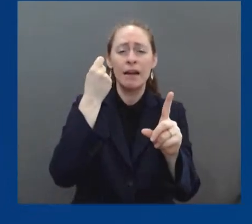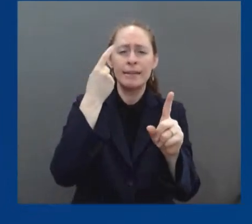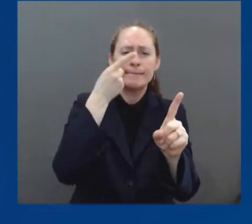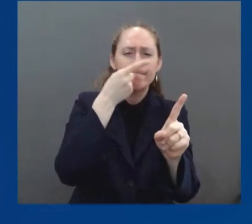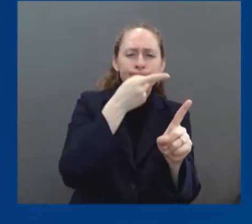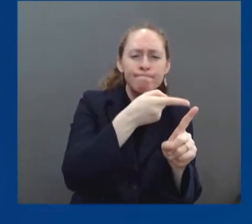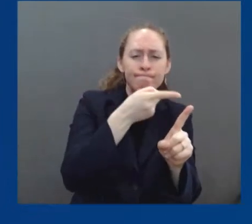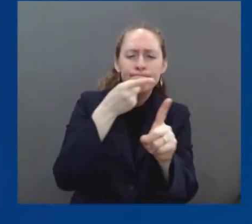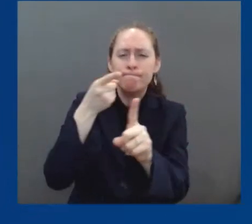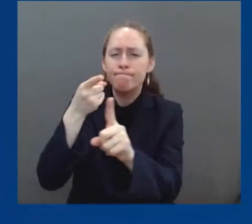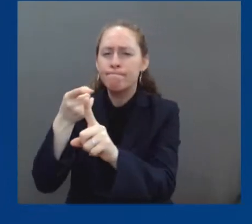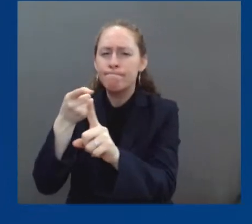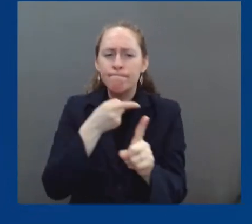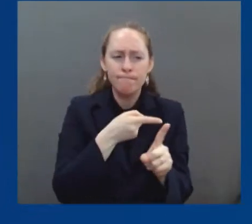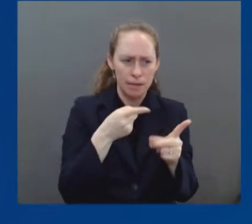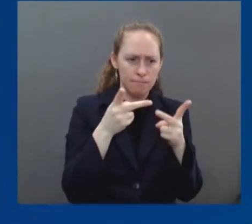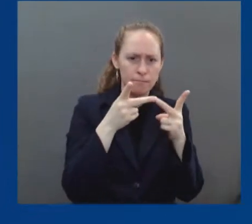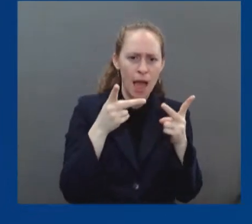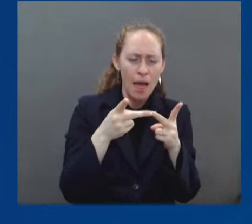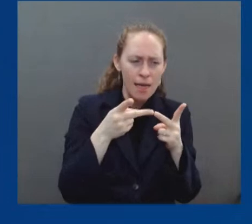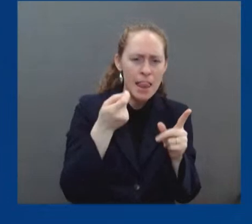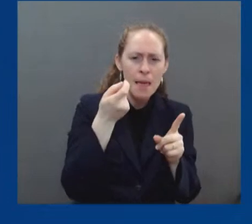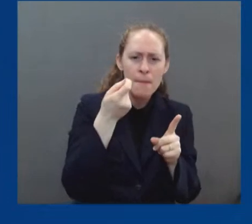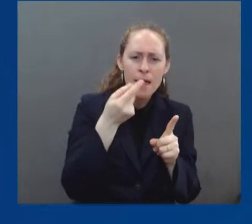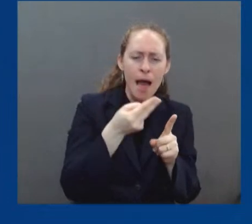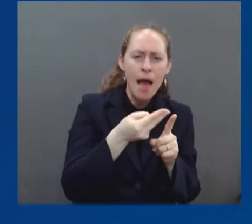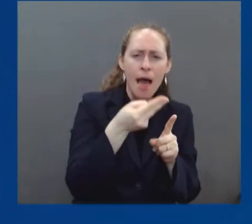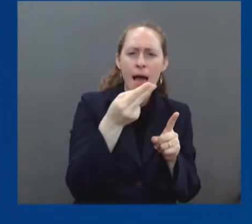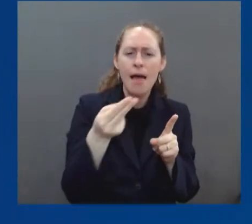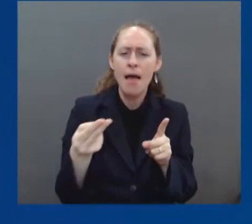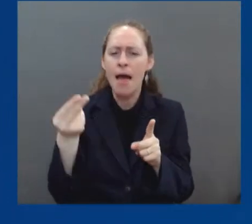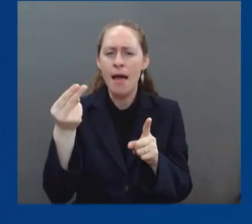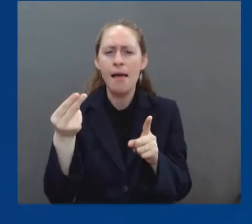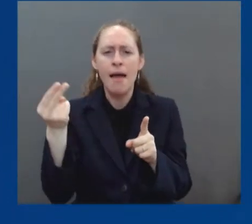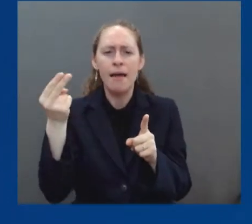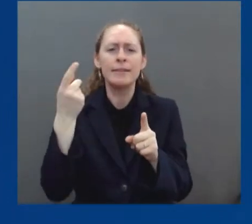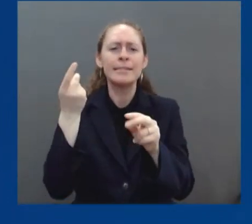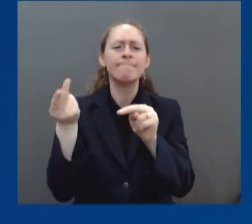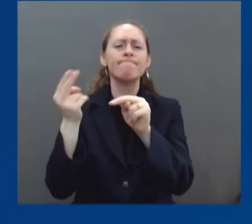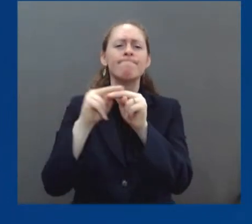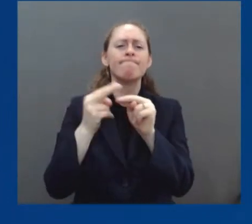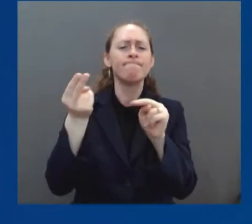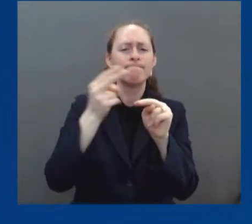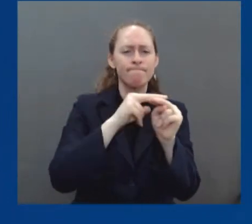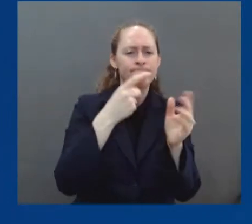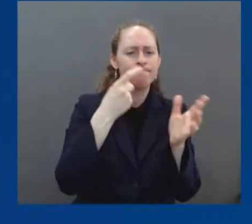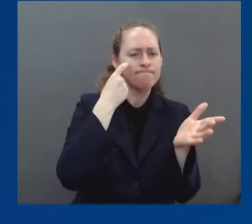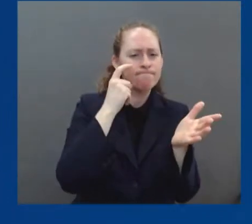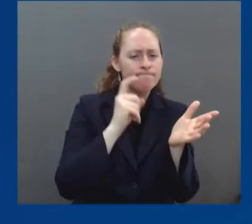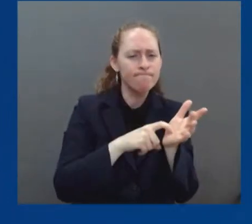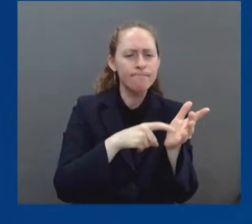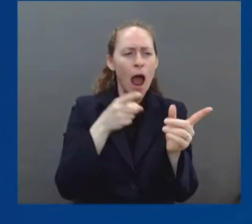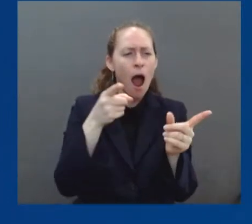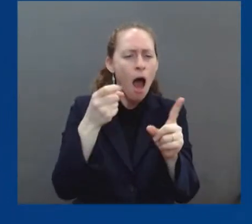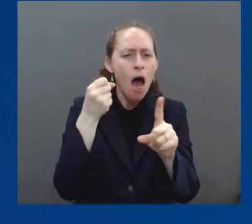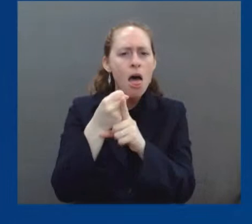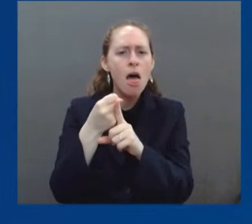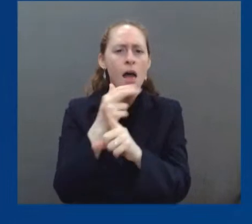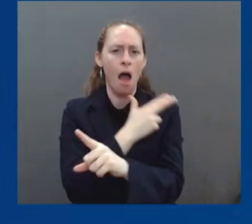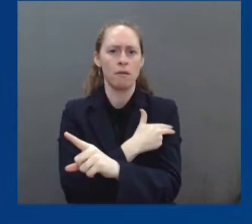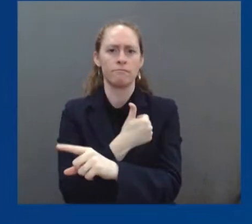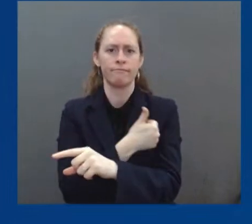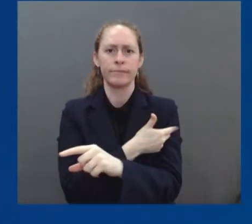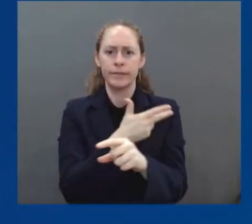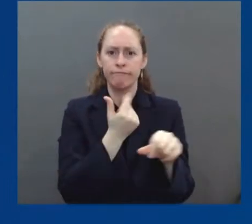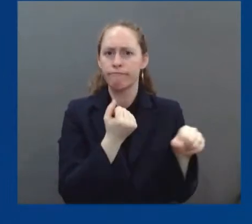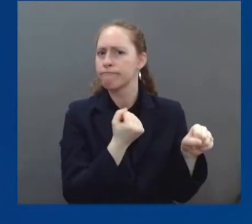both cases and markers of more severe disease, like hospitalizations and inpatient bed capacity, which have resulted in an